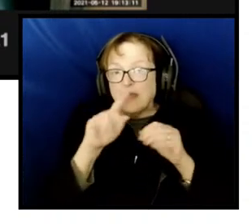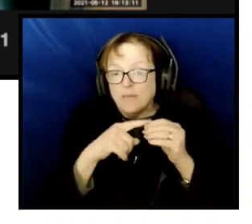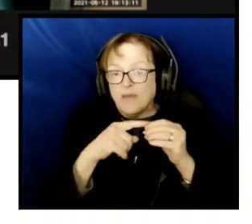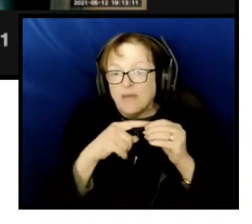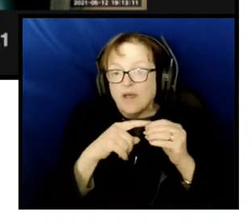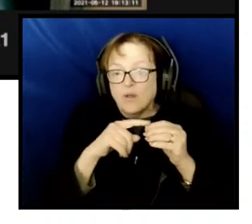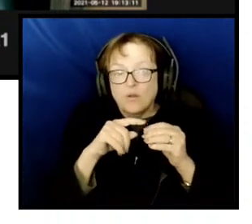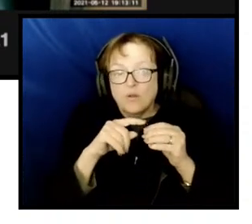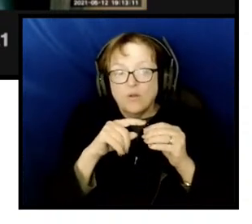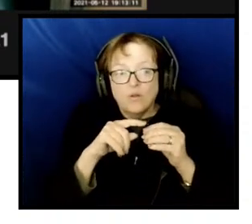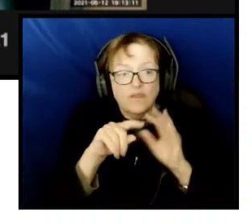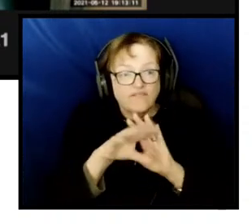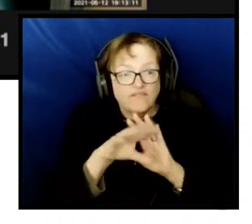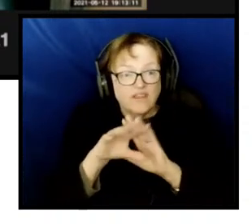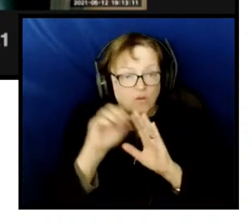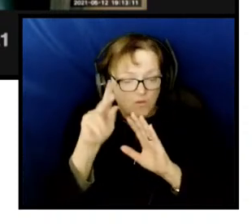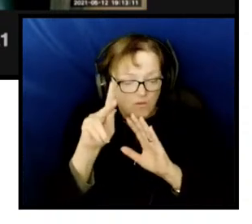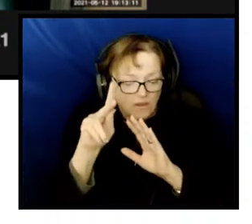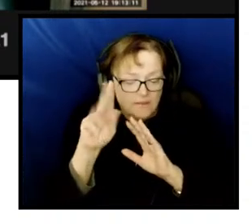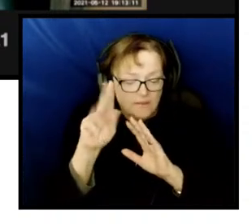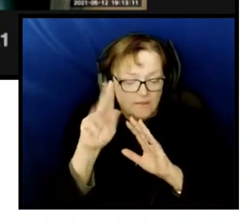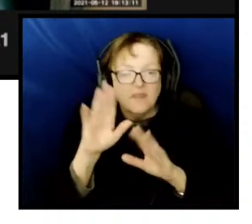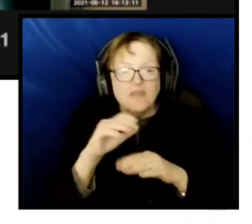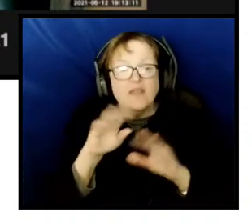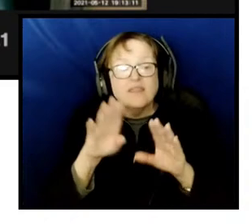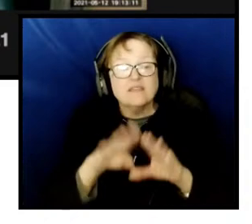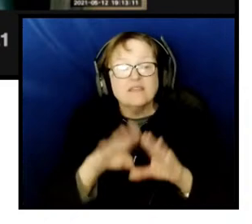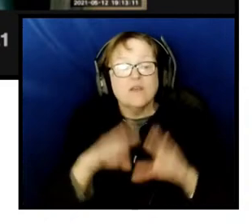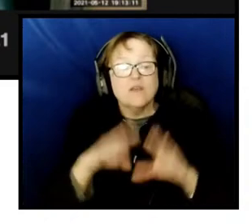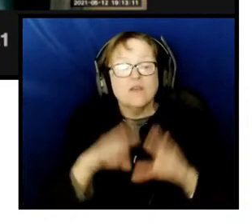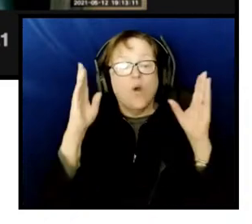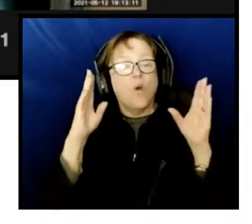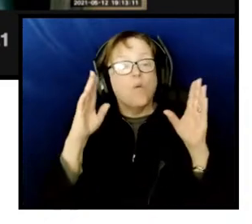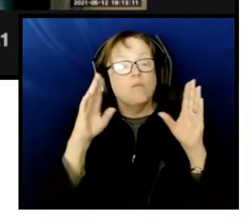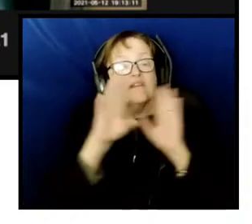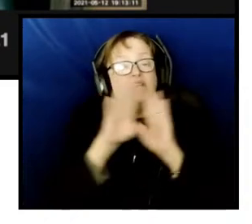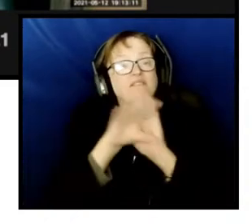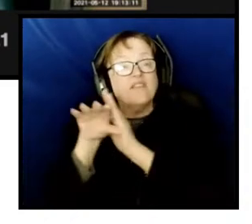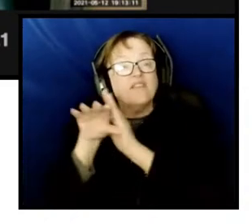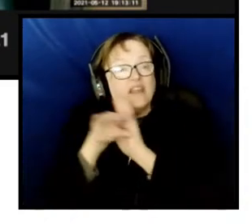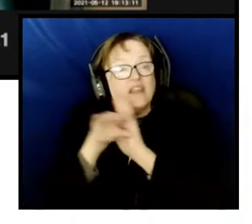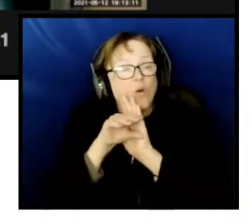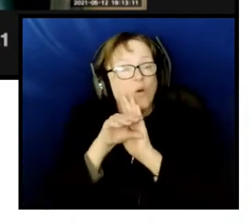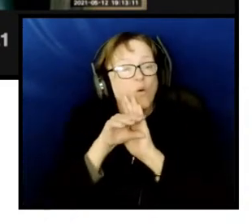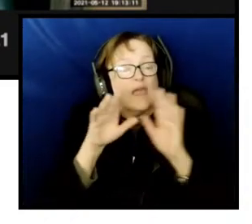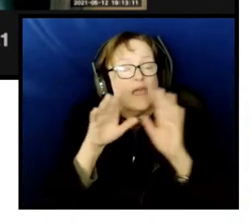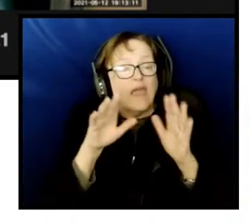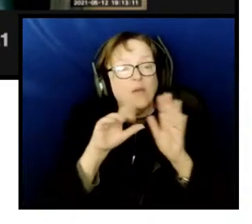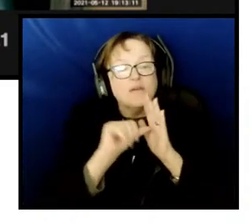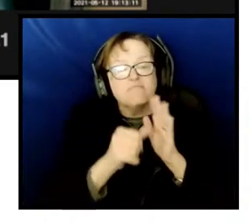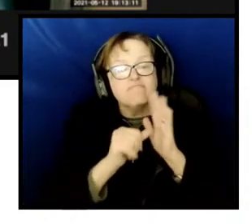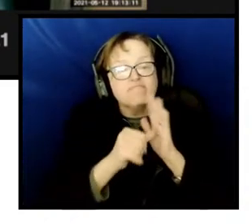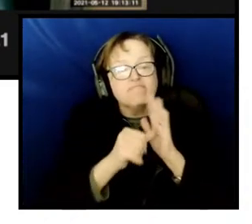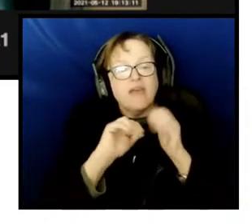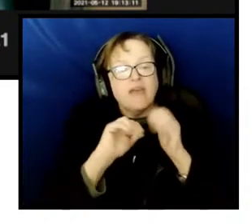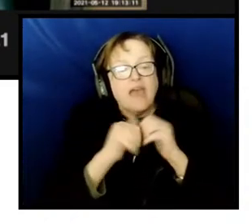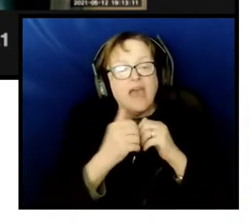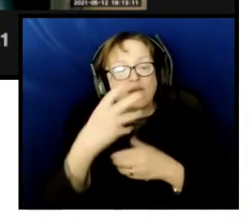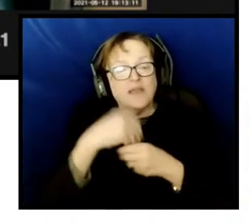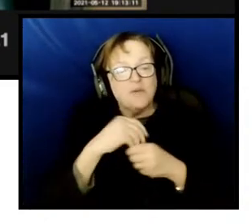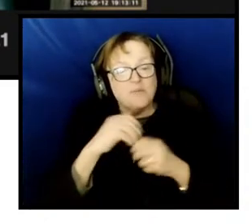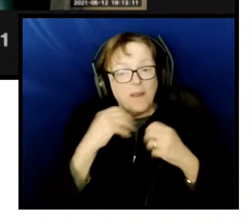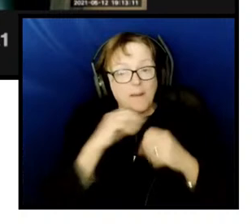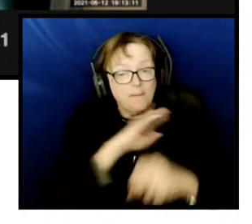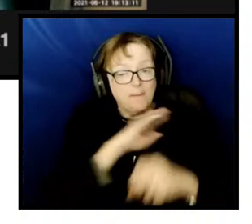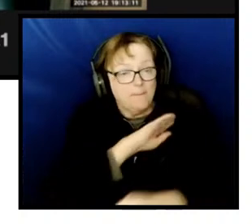Okay, yes. So this is our open studio video, and you are highlighting how we can incorporate tarot into our spaces